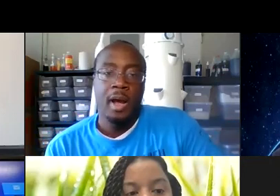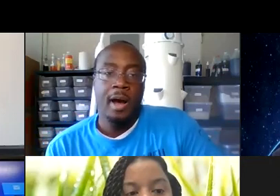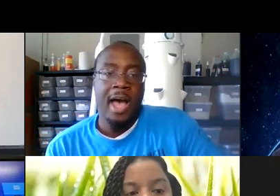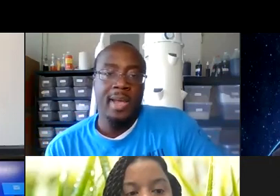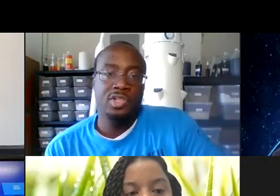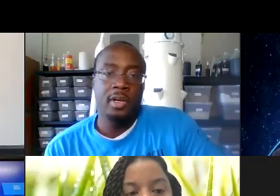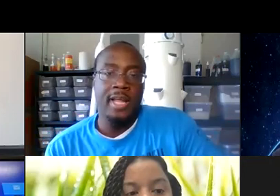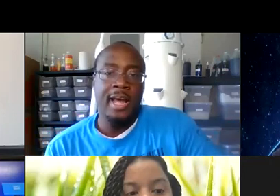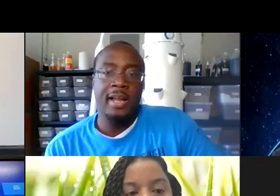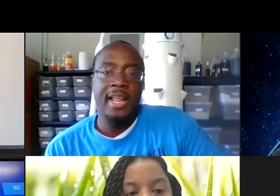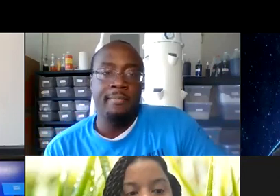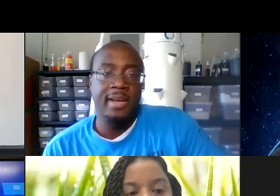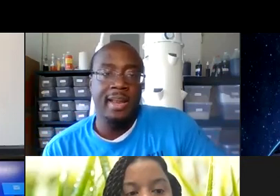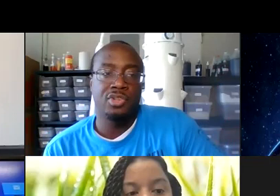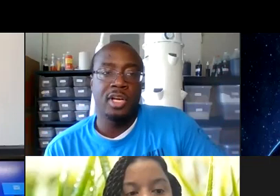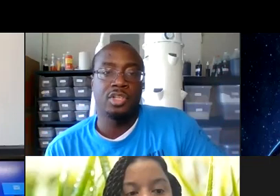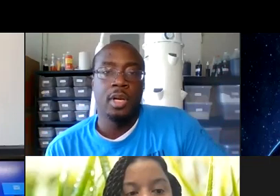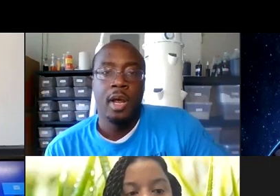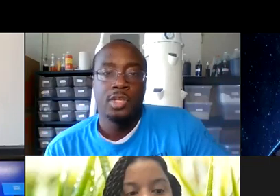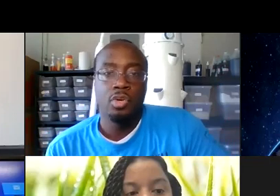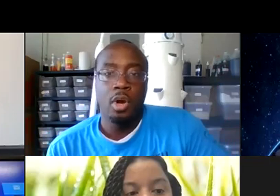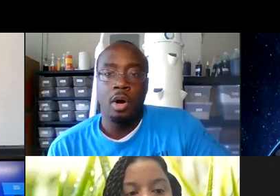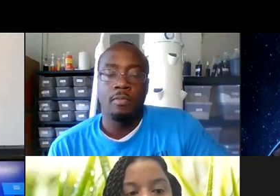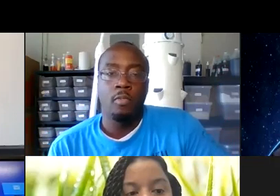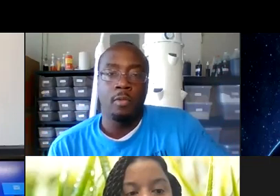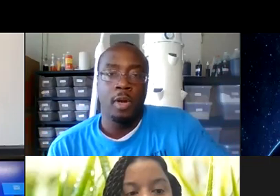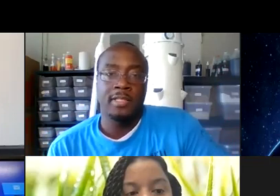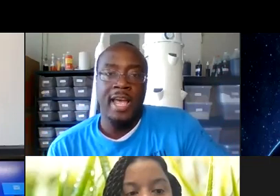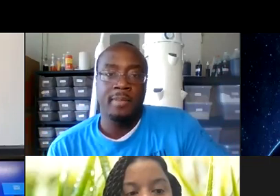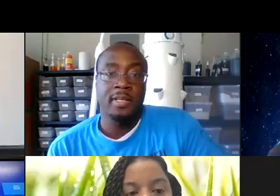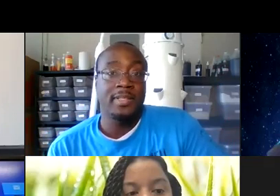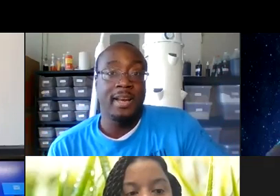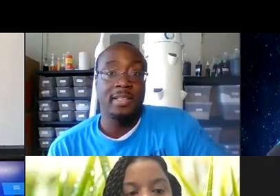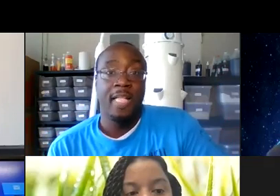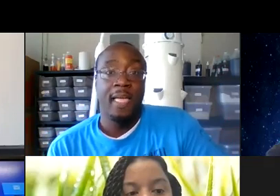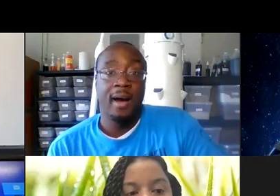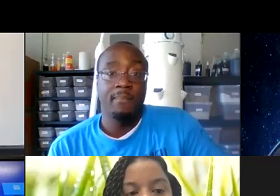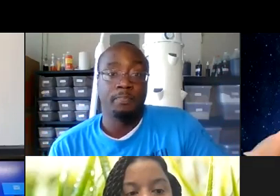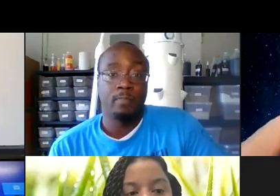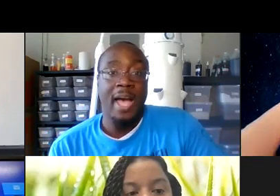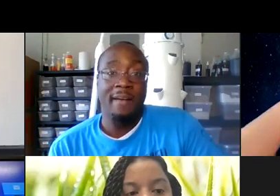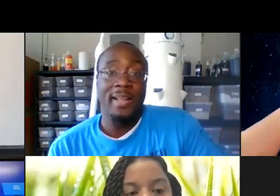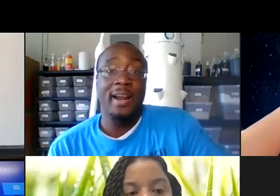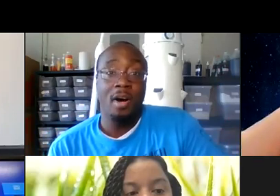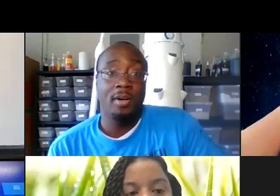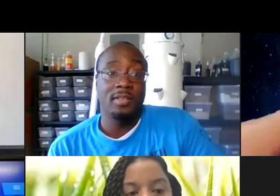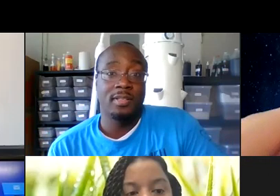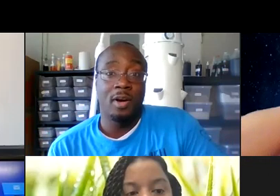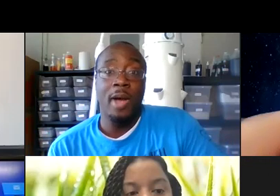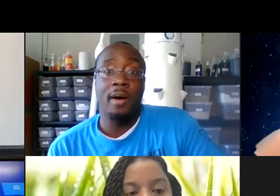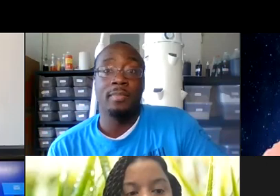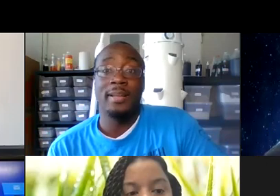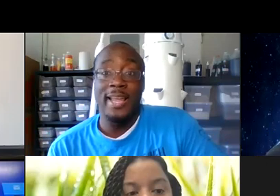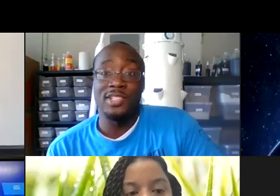So I'll make sure that I make that introduction to y'all when it's time. Because I'm telling you this, I have a lot of